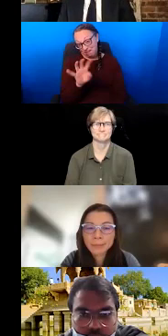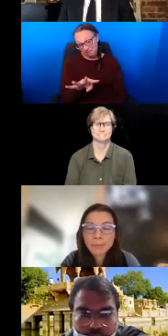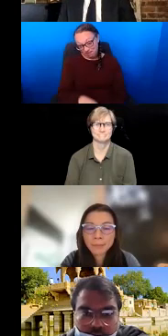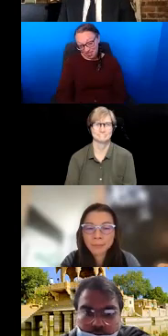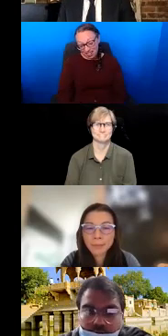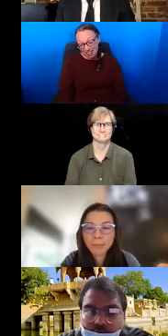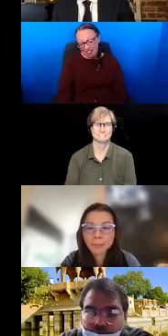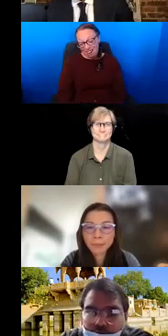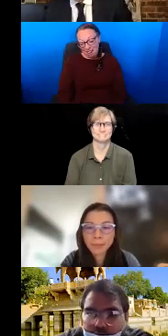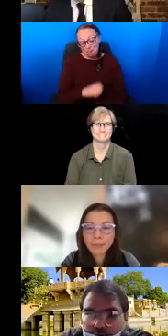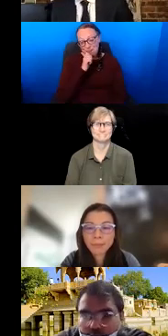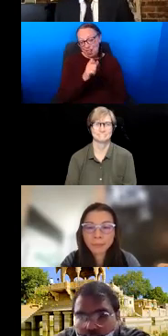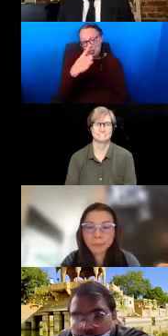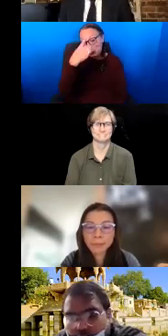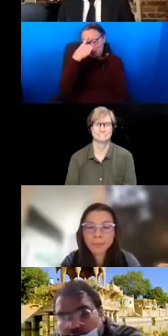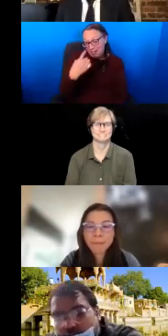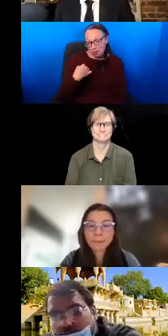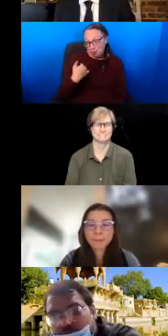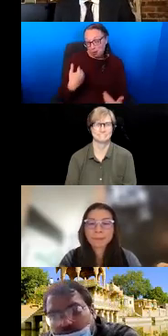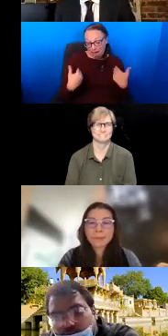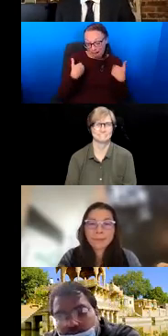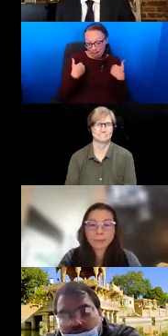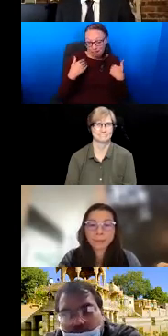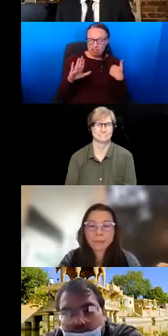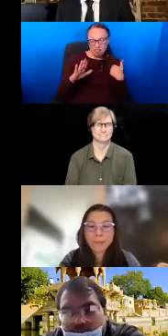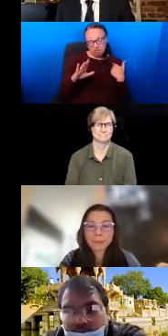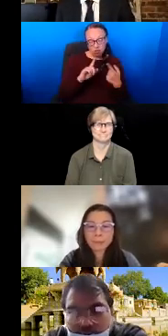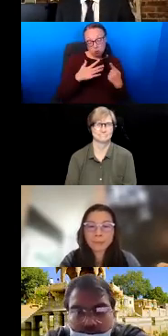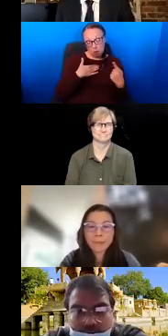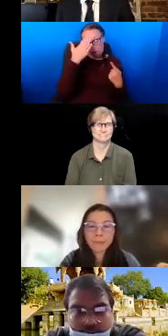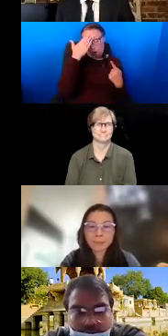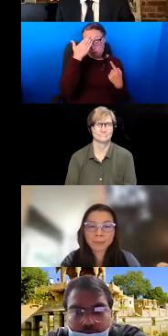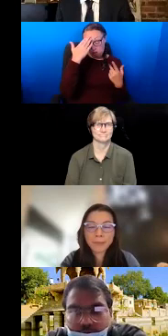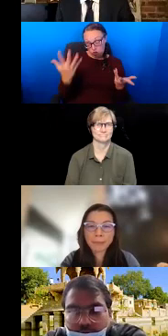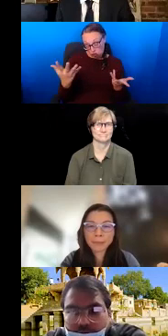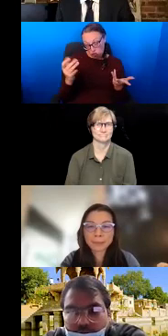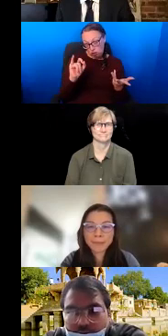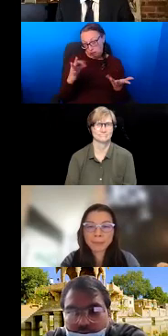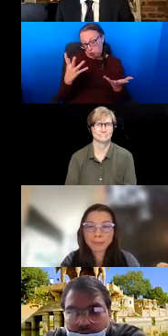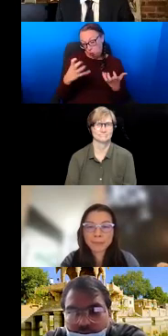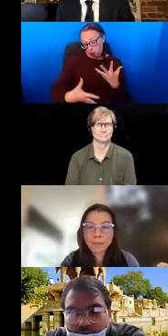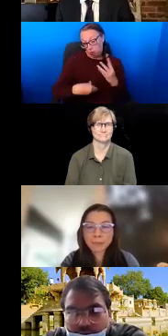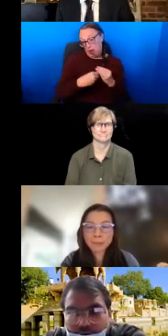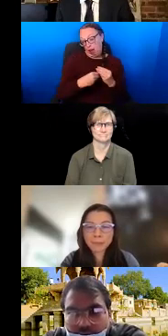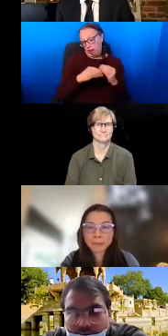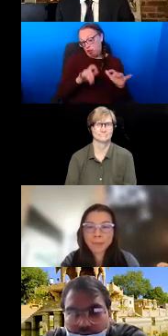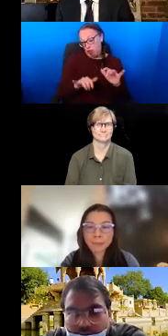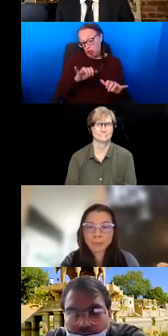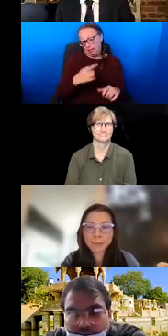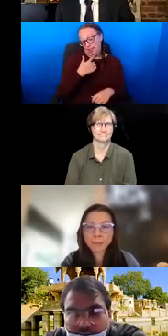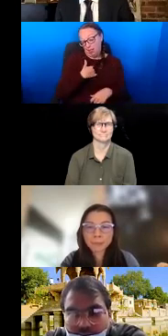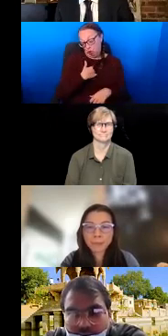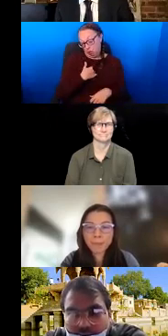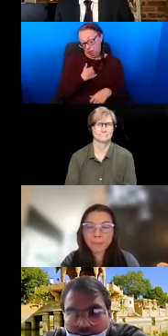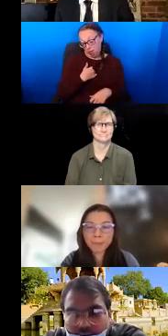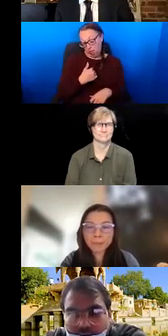I don't think that we have, and I don't, to my knowledge, if someone wants to come on the chat and correct me, please do,